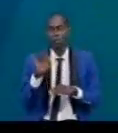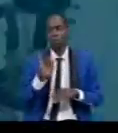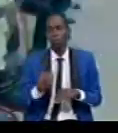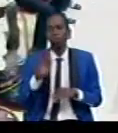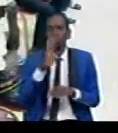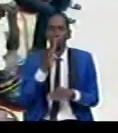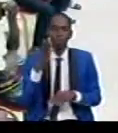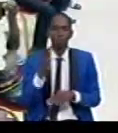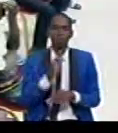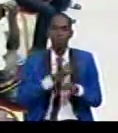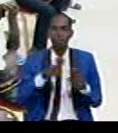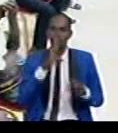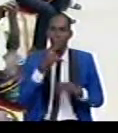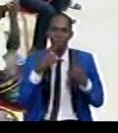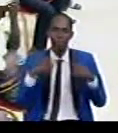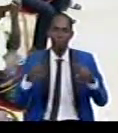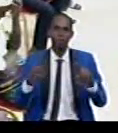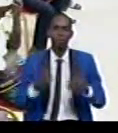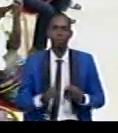told.